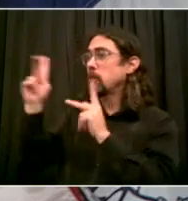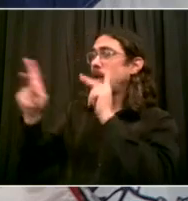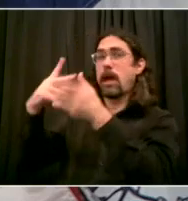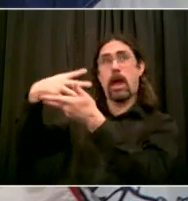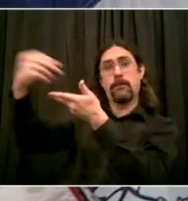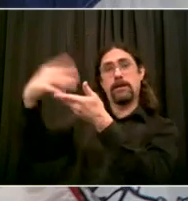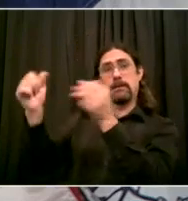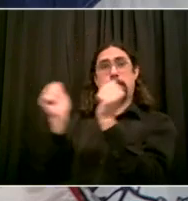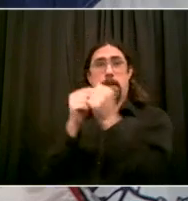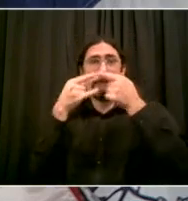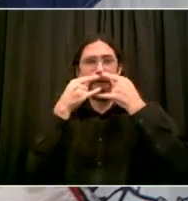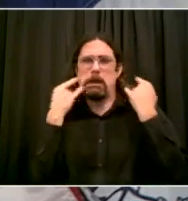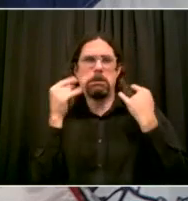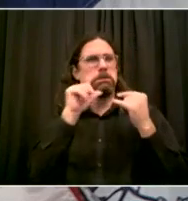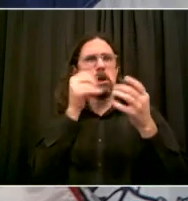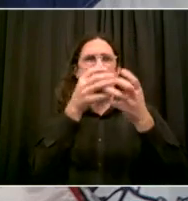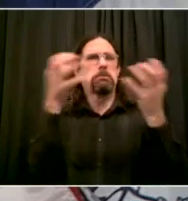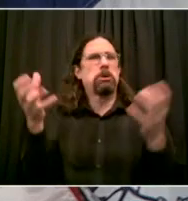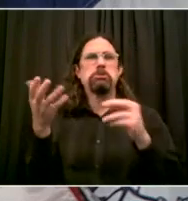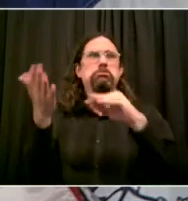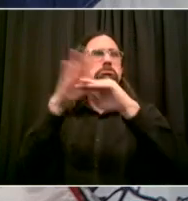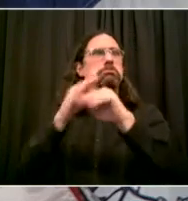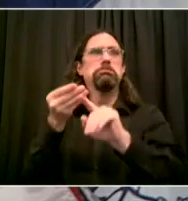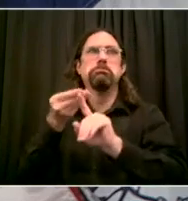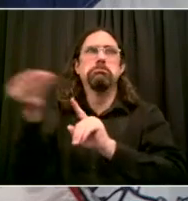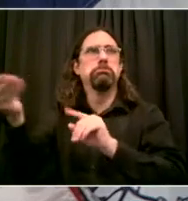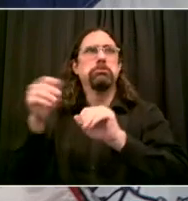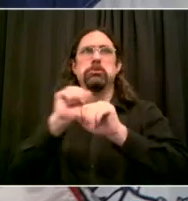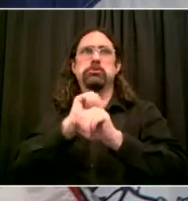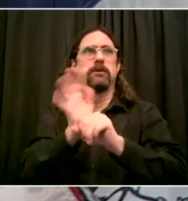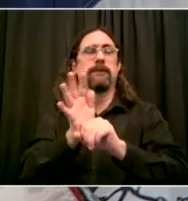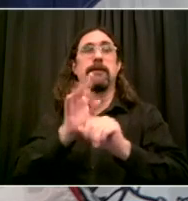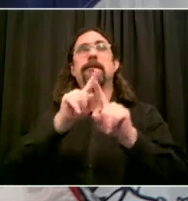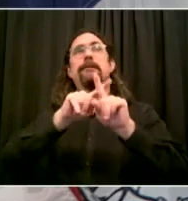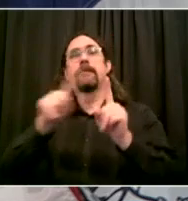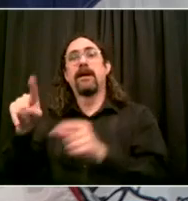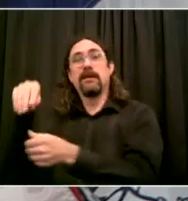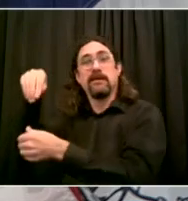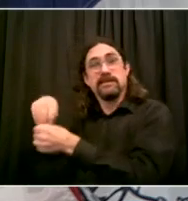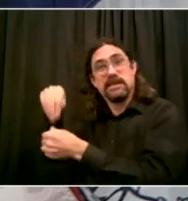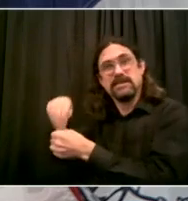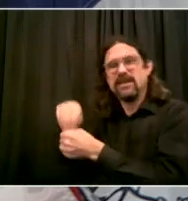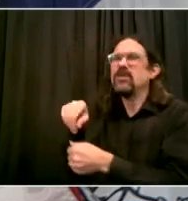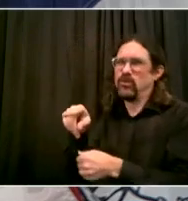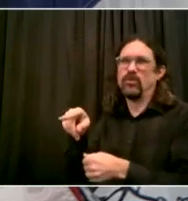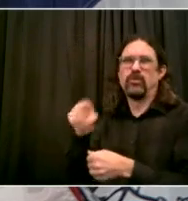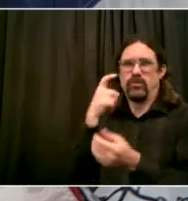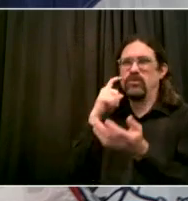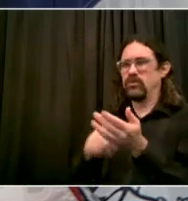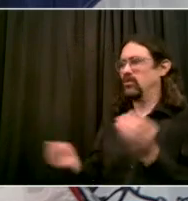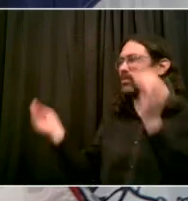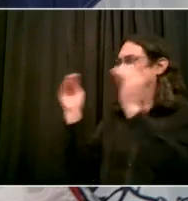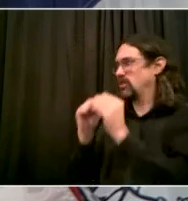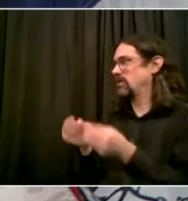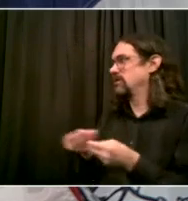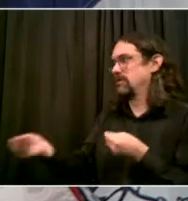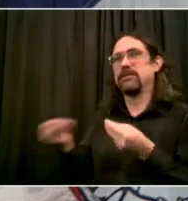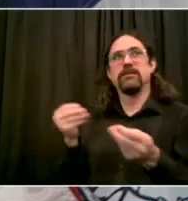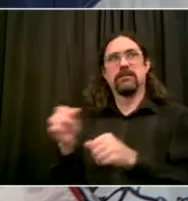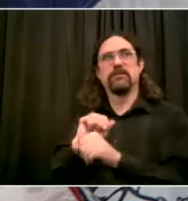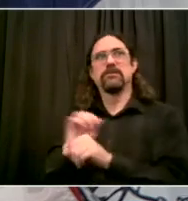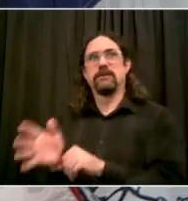people indoors wearing, or not fewer and fewer, but not enough, let's say, wearing a mask. That's overwhelmingly where our concern is.